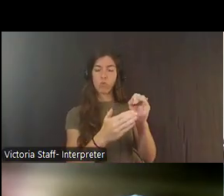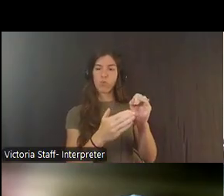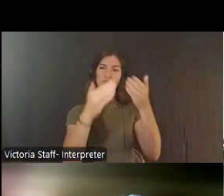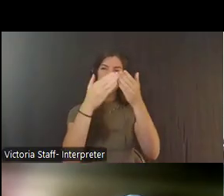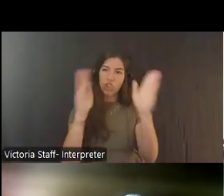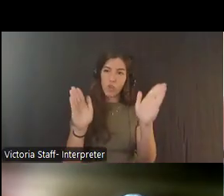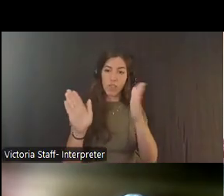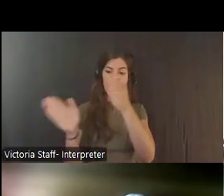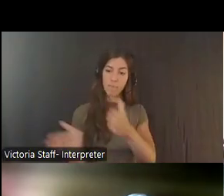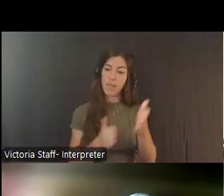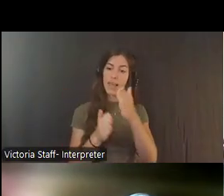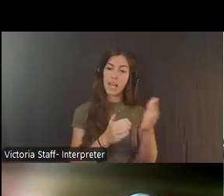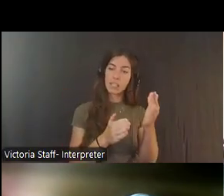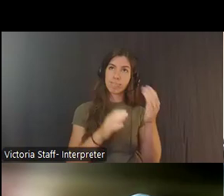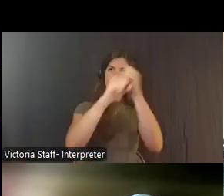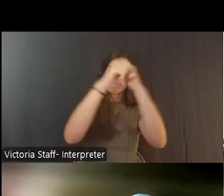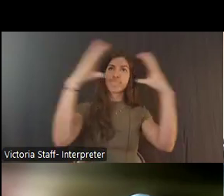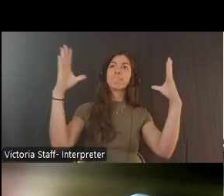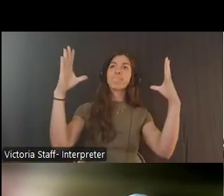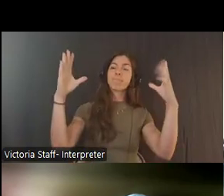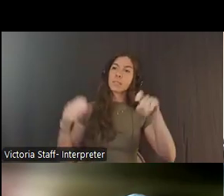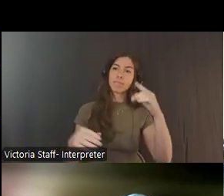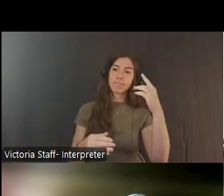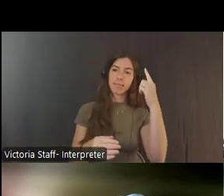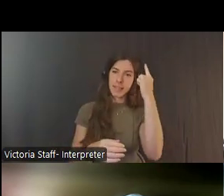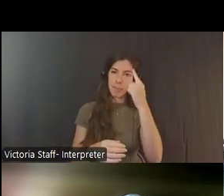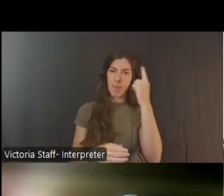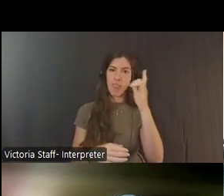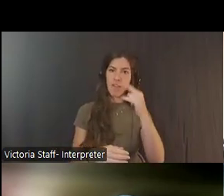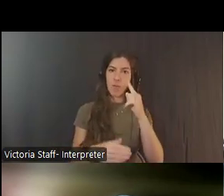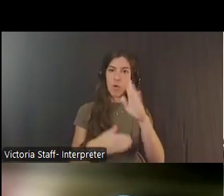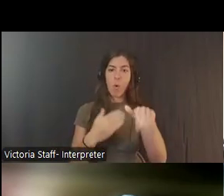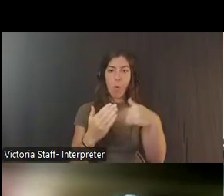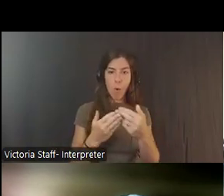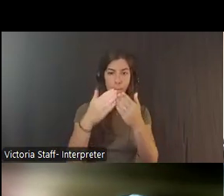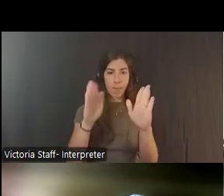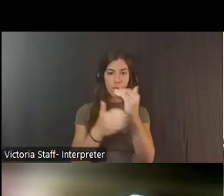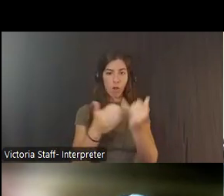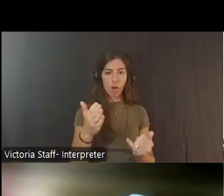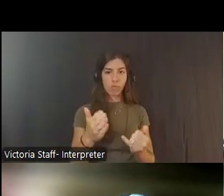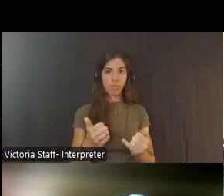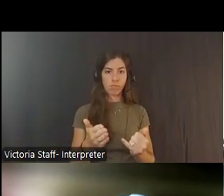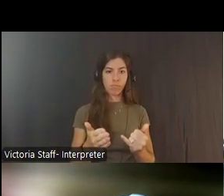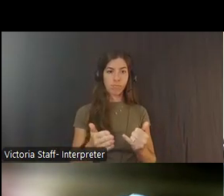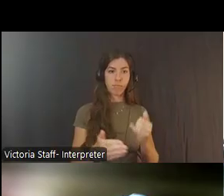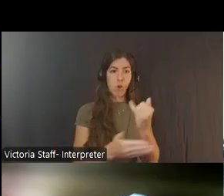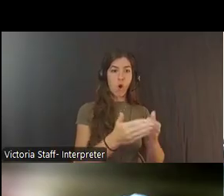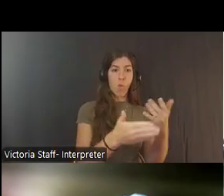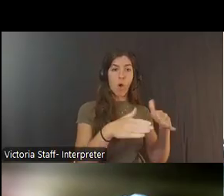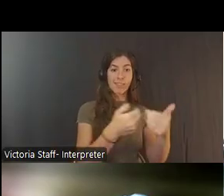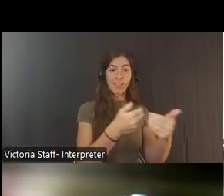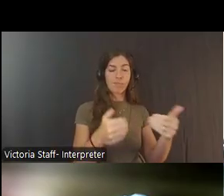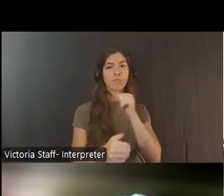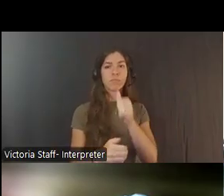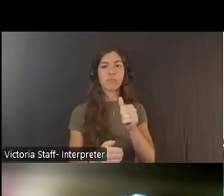and with our kind of big picture thinking, we just need to think about that for all public artwork, right? It's not just Art Walk with that, but I think Art Walk is kind of